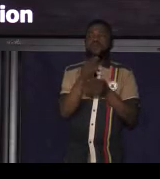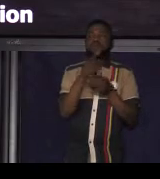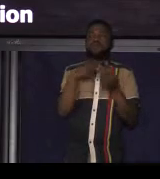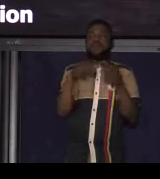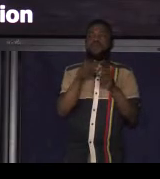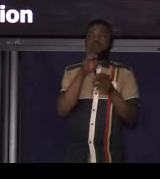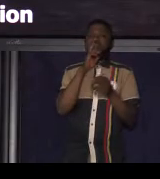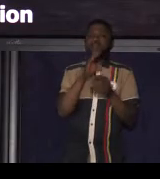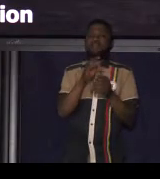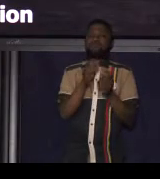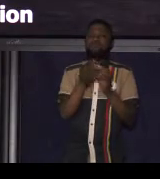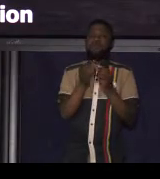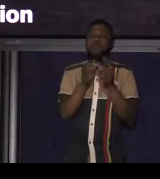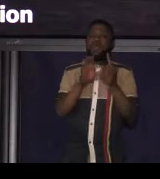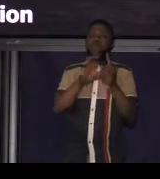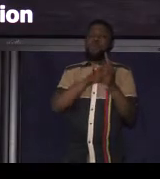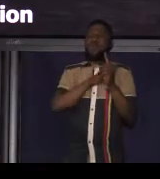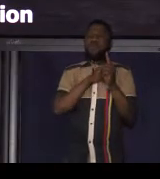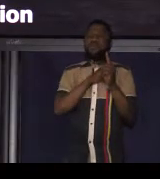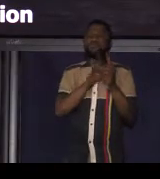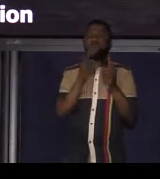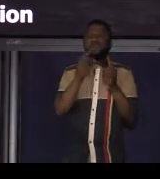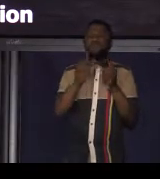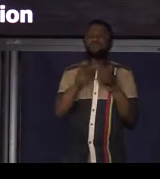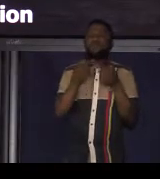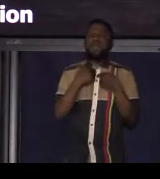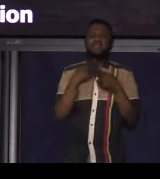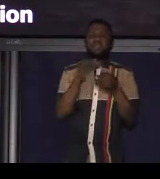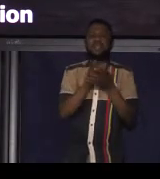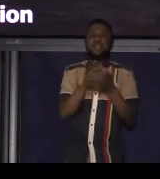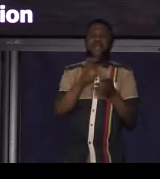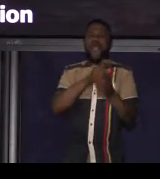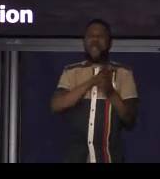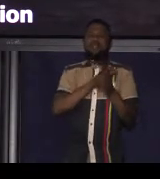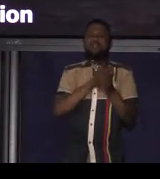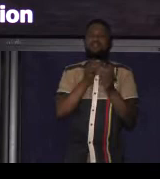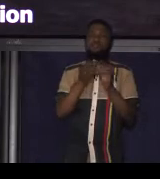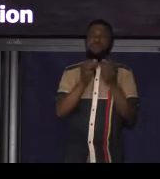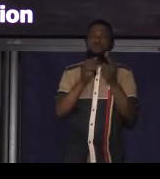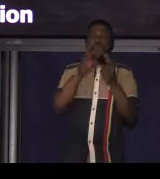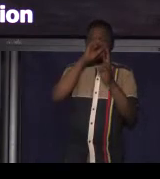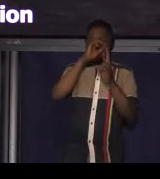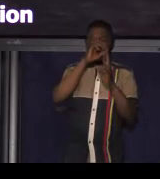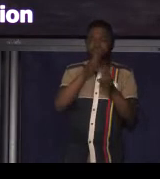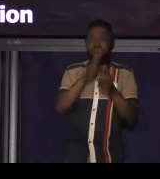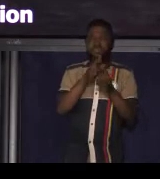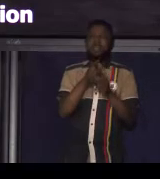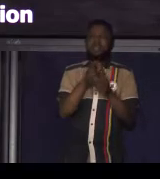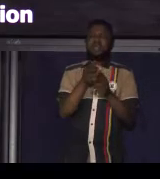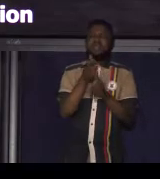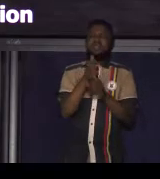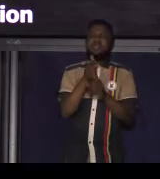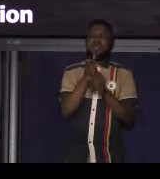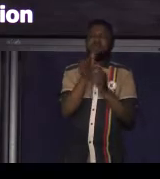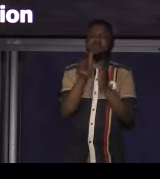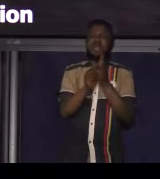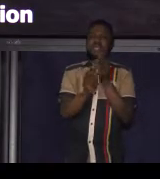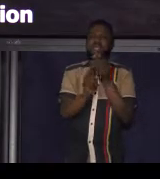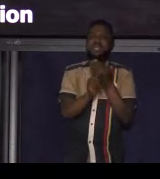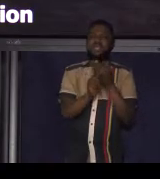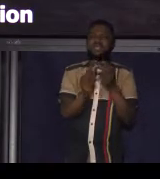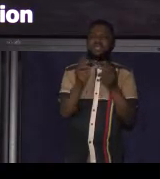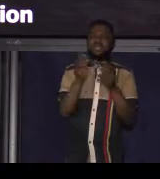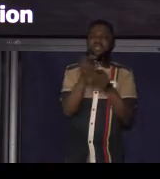some of the values are courage, you need to have that courage, respect,